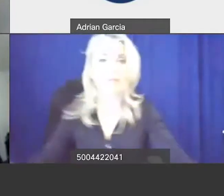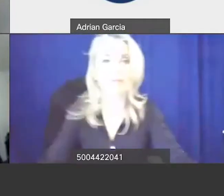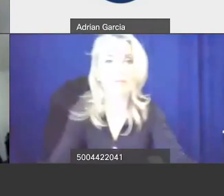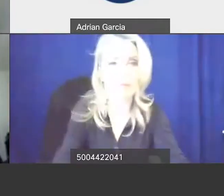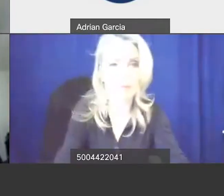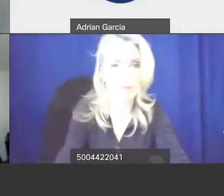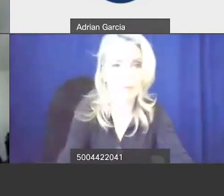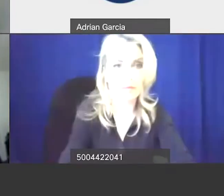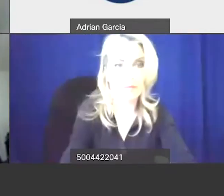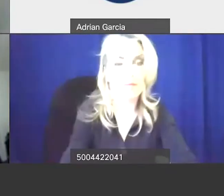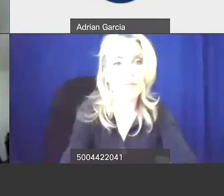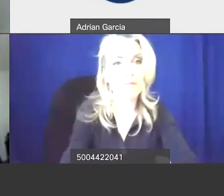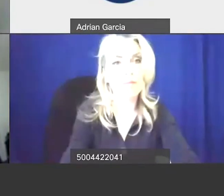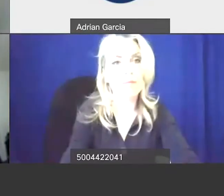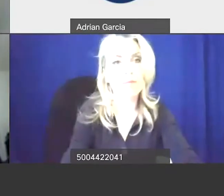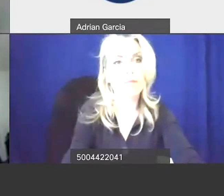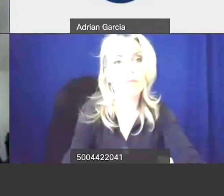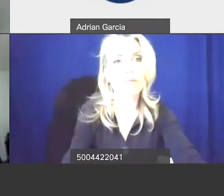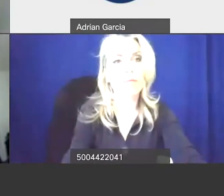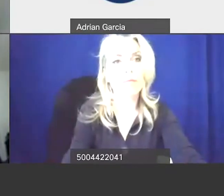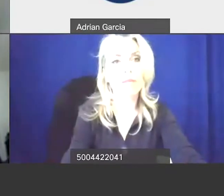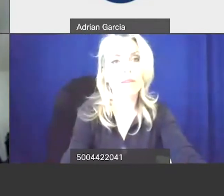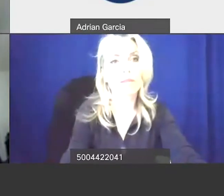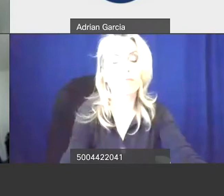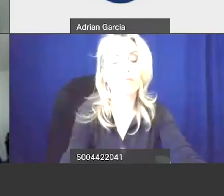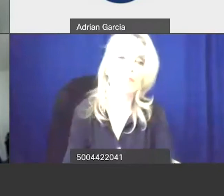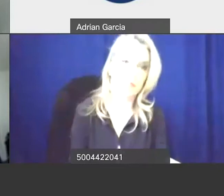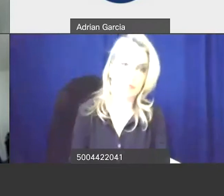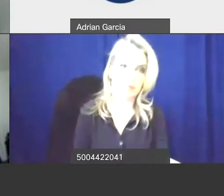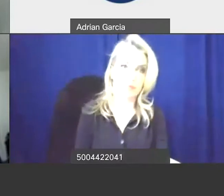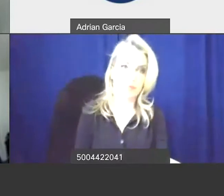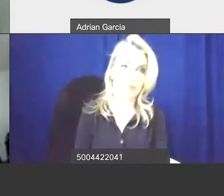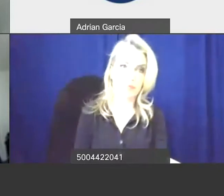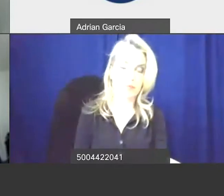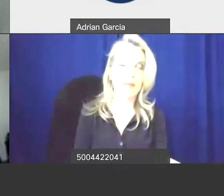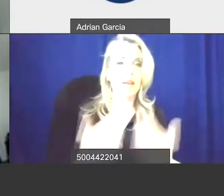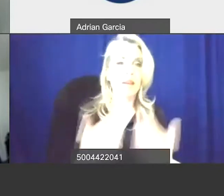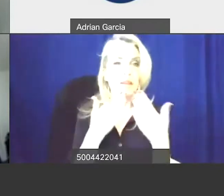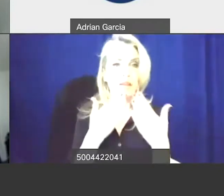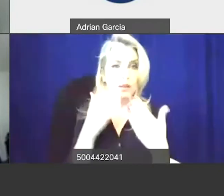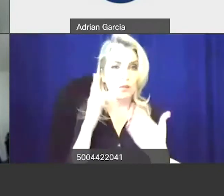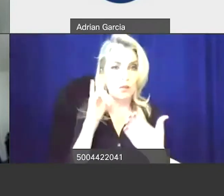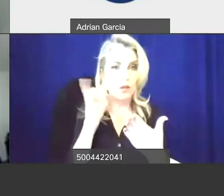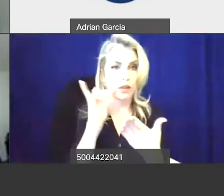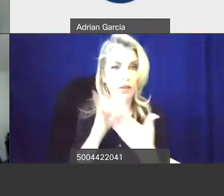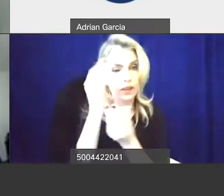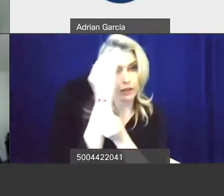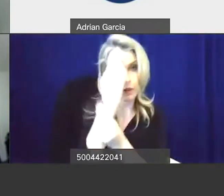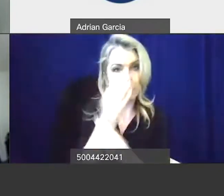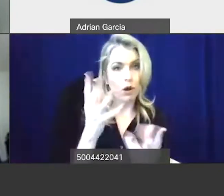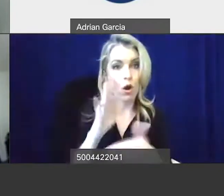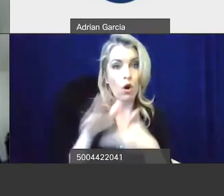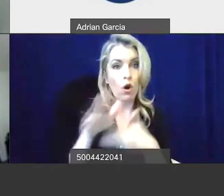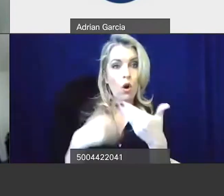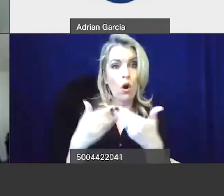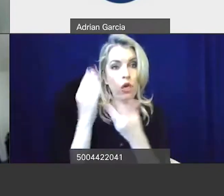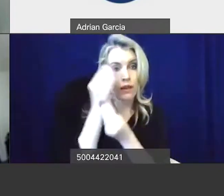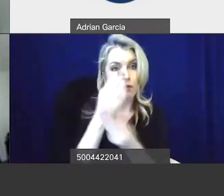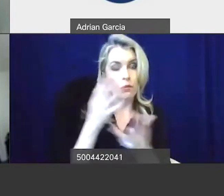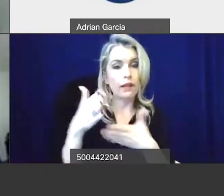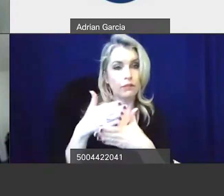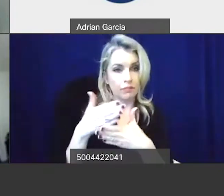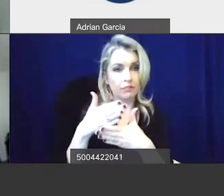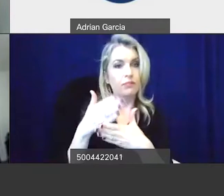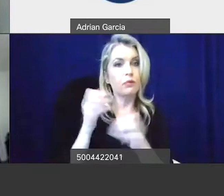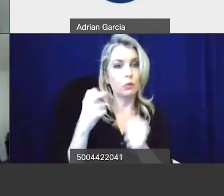Thank you, Sylvia. That was great information, and thank you for that overview. As Sylvia mentioned, all of this information is available on our website.